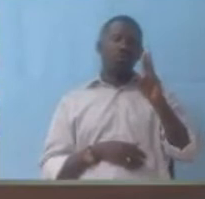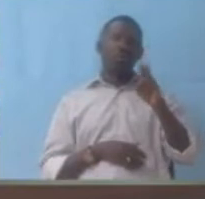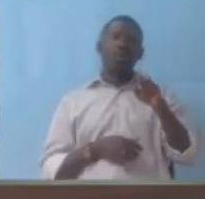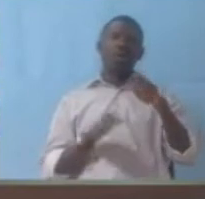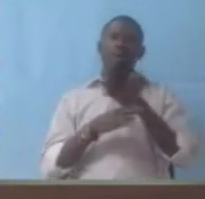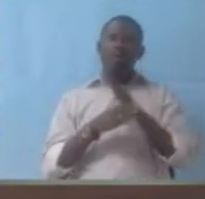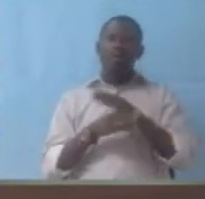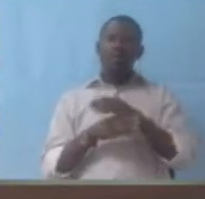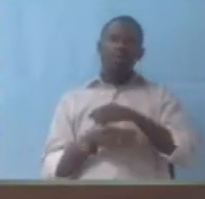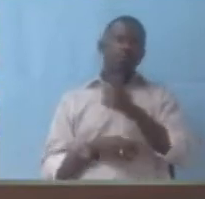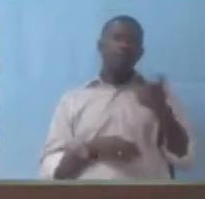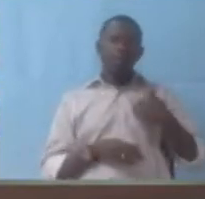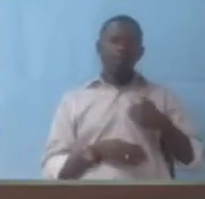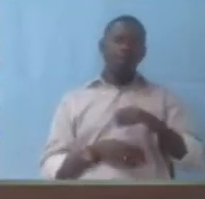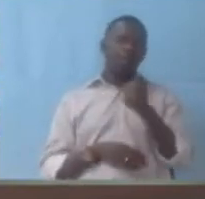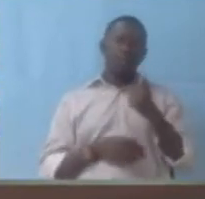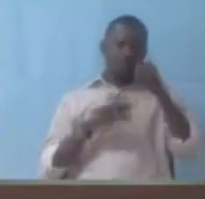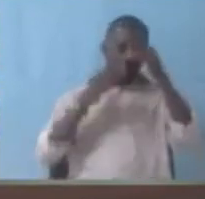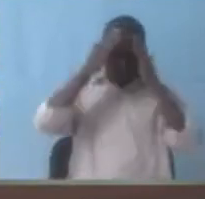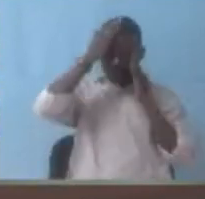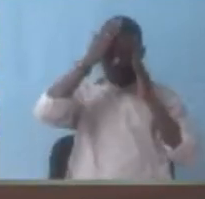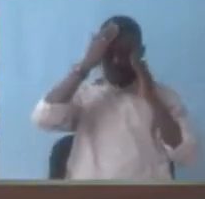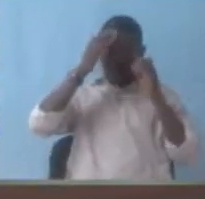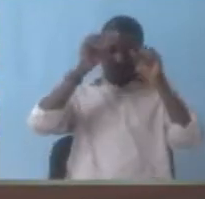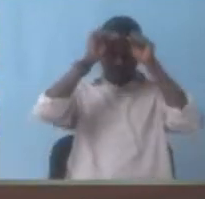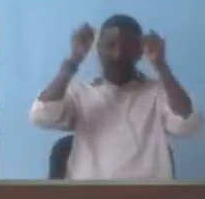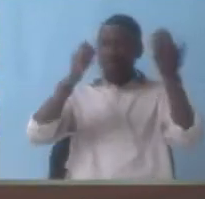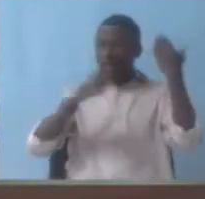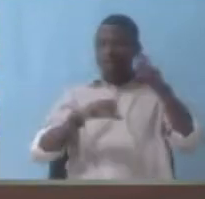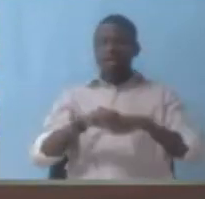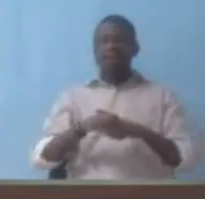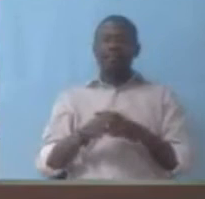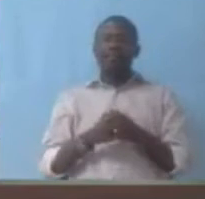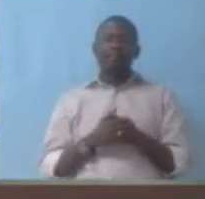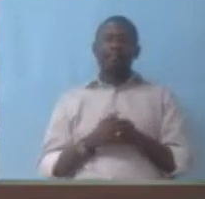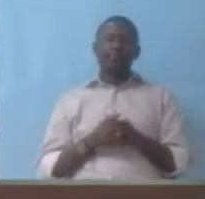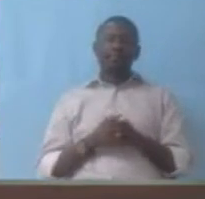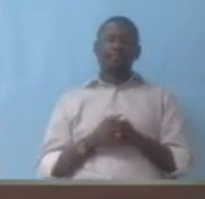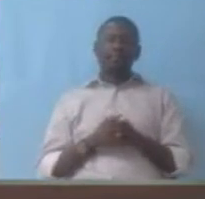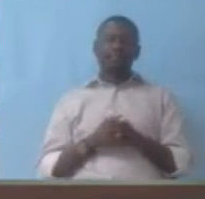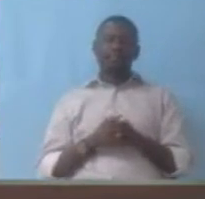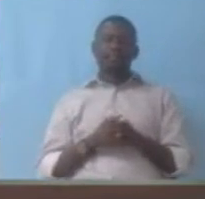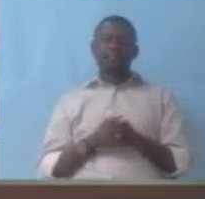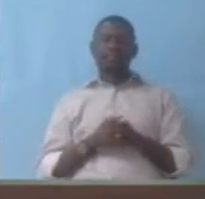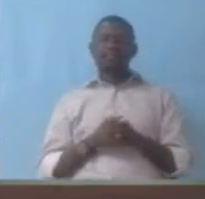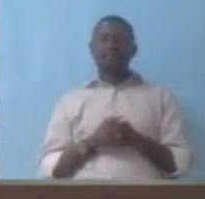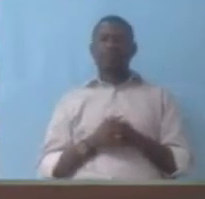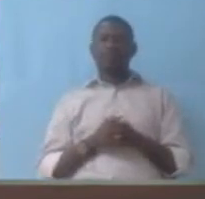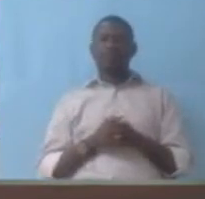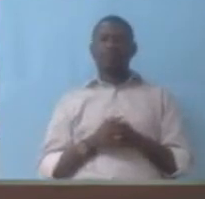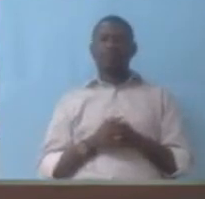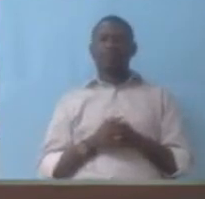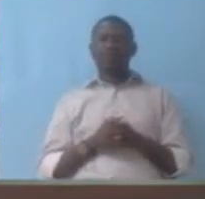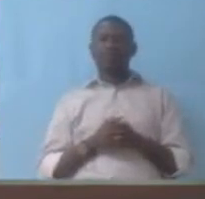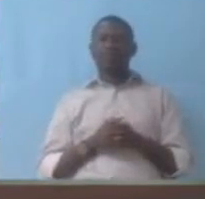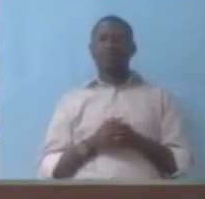between the people and the military, if I may put it that way. Ninsa fono nyama decree following wole mu nyofa hamu kamati